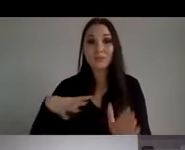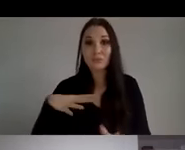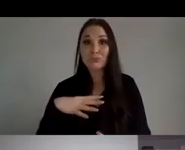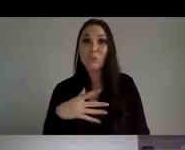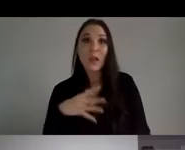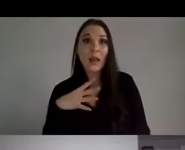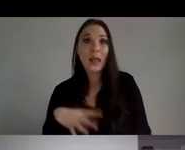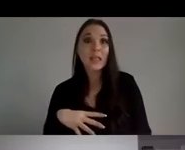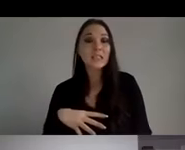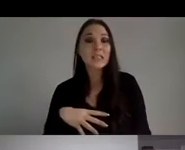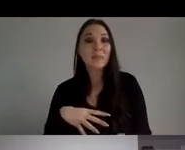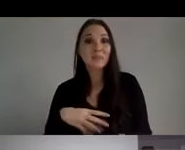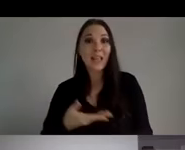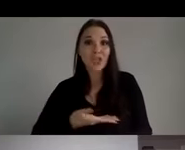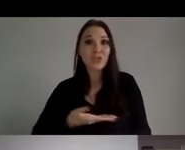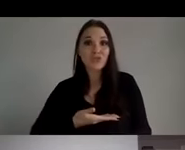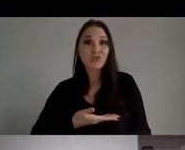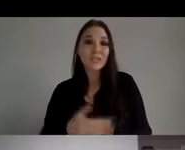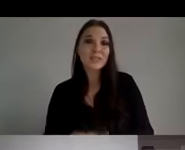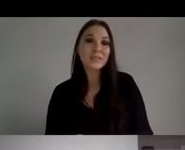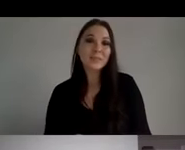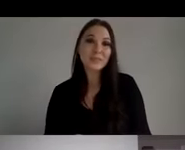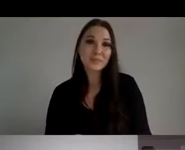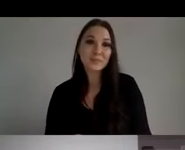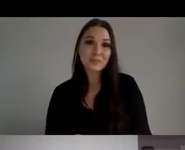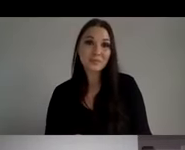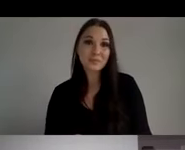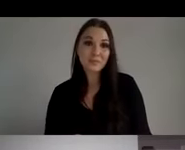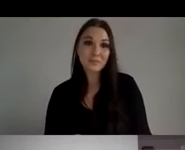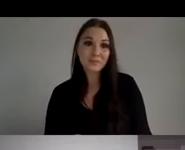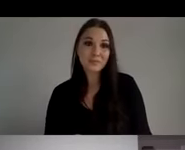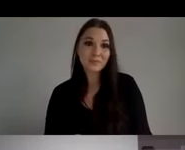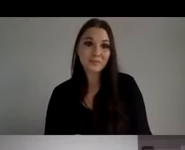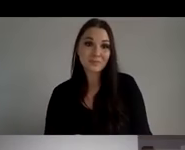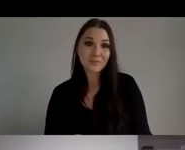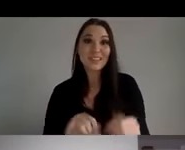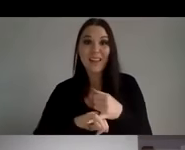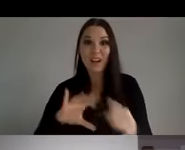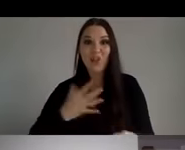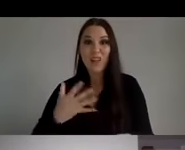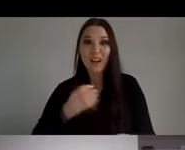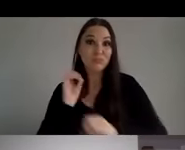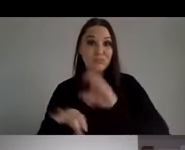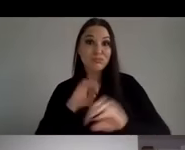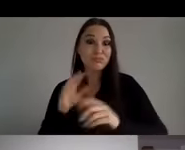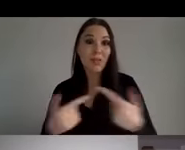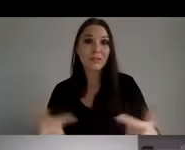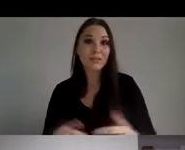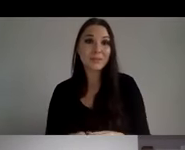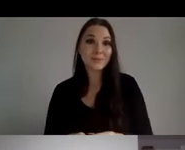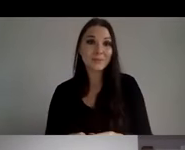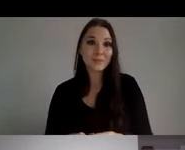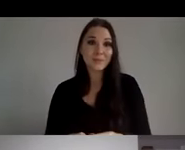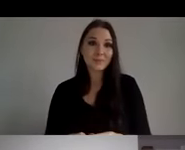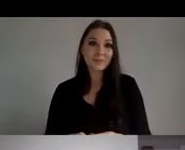meets the industry requirements. So I'll just keep it there, because Stefan already hit all the points. Nice. So,